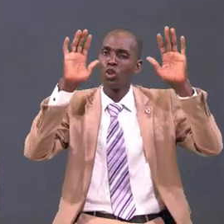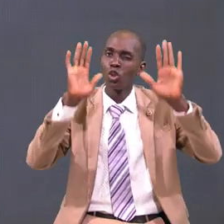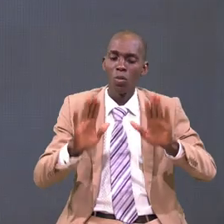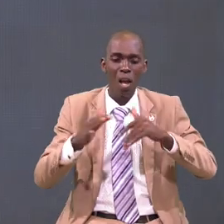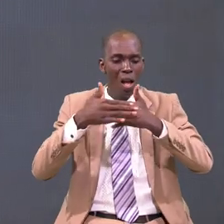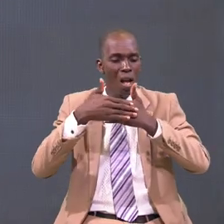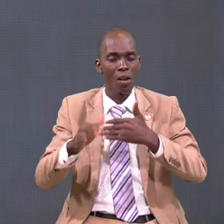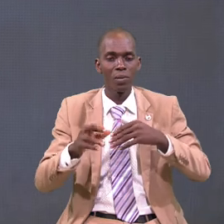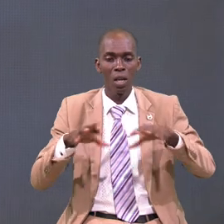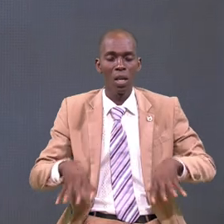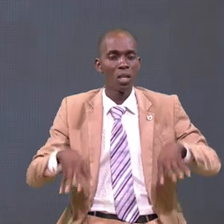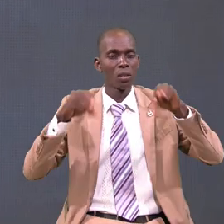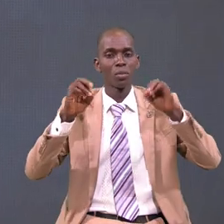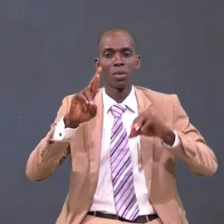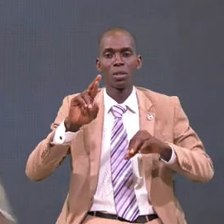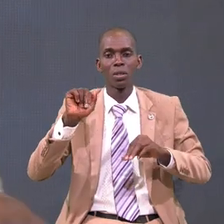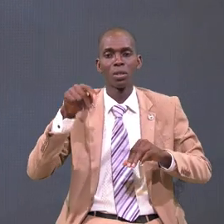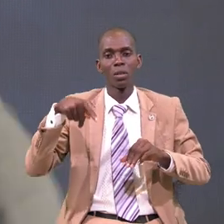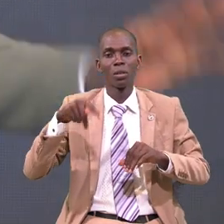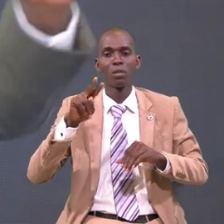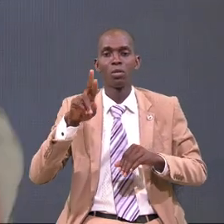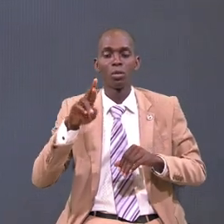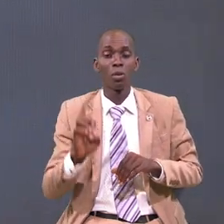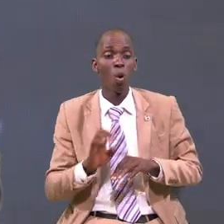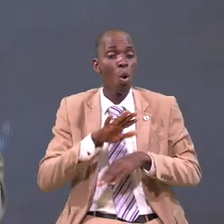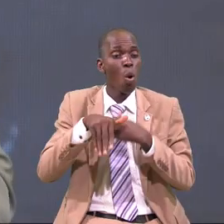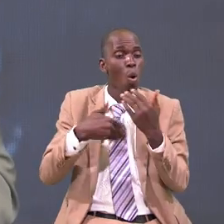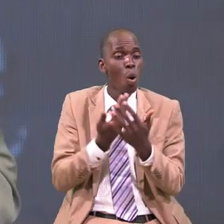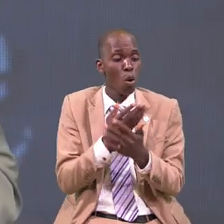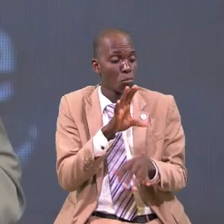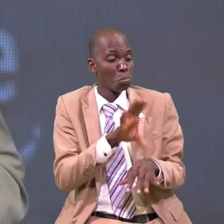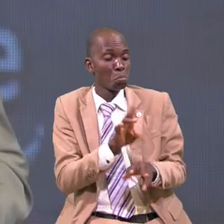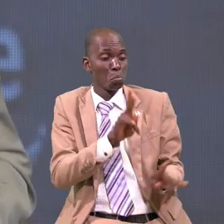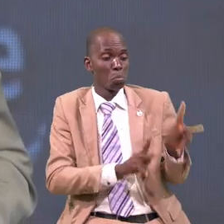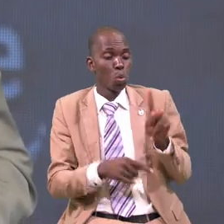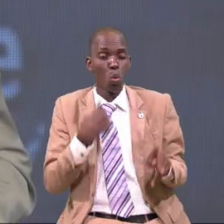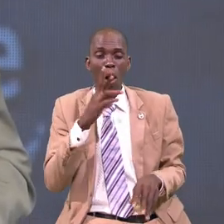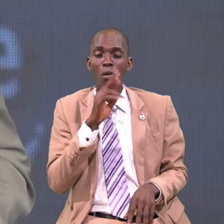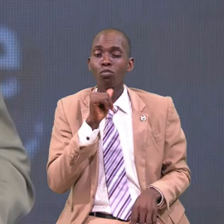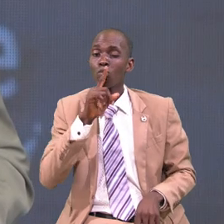All church people who are not really saved, they'll be in that great tribulation.